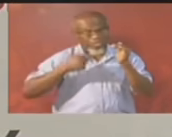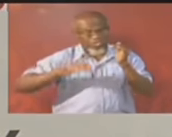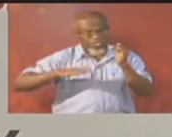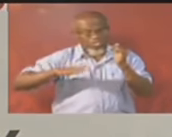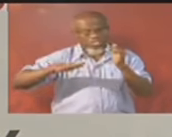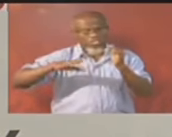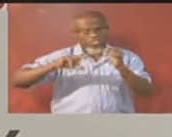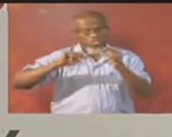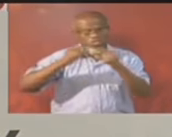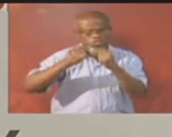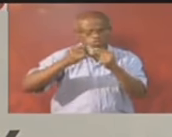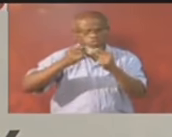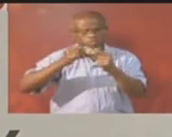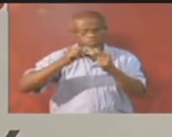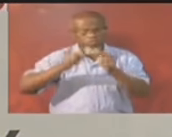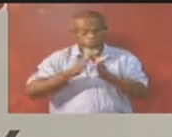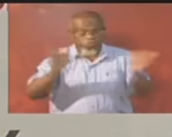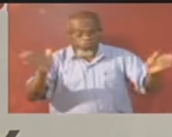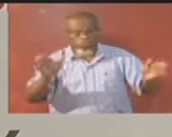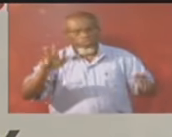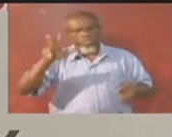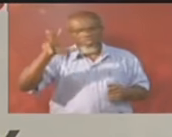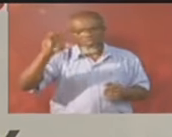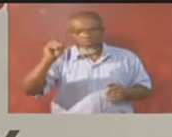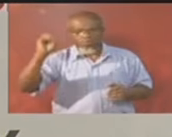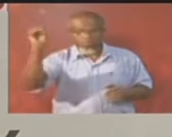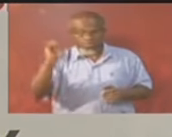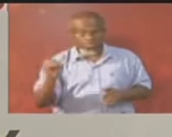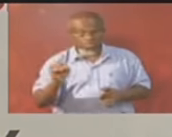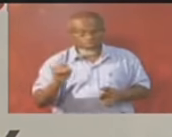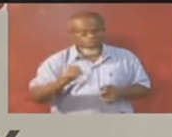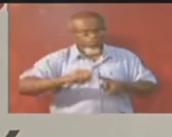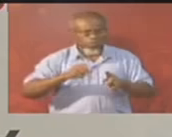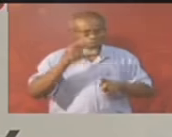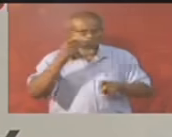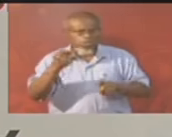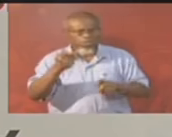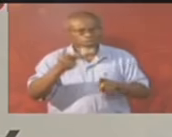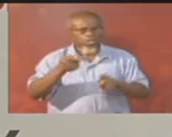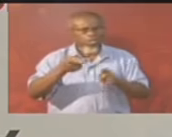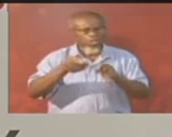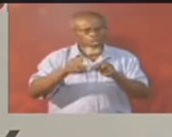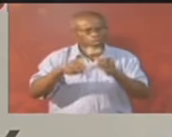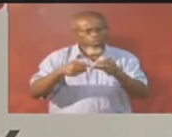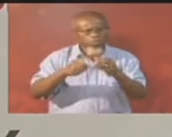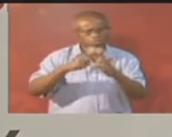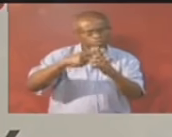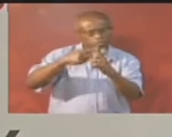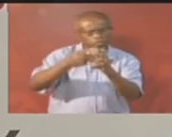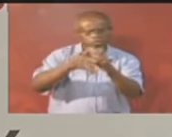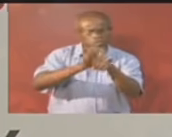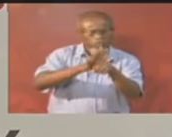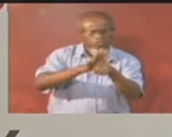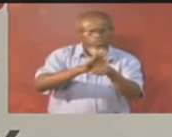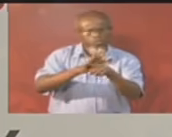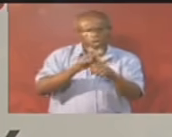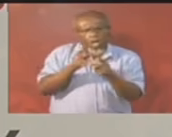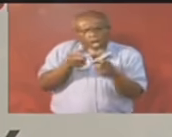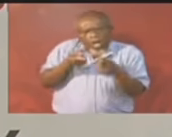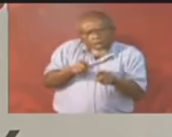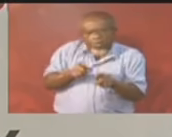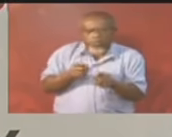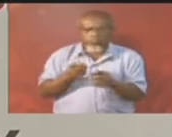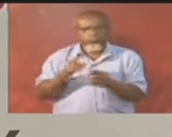that the representation of children and teens among the COVID-19 positives is somewhere around 10%. So